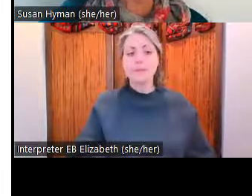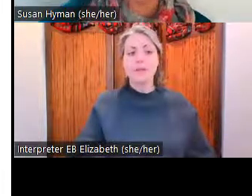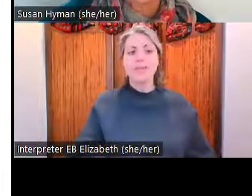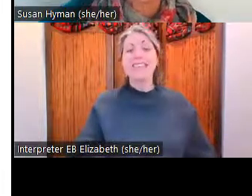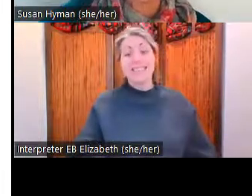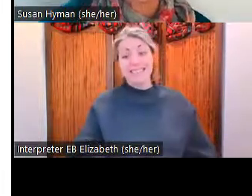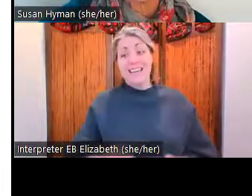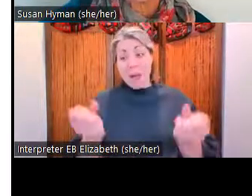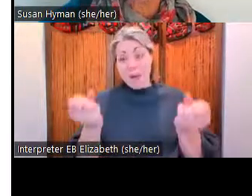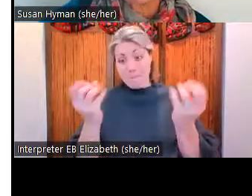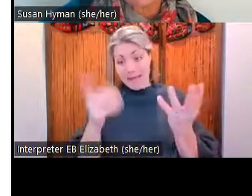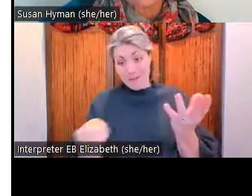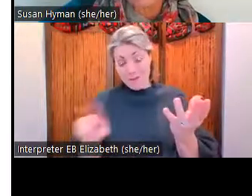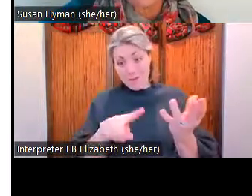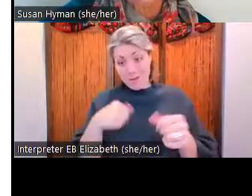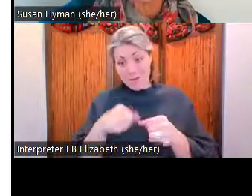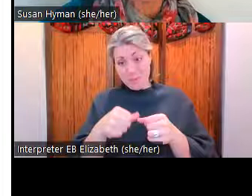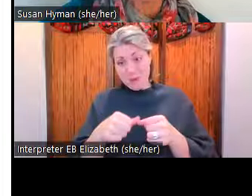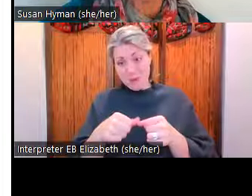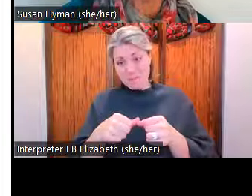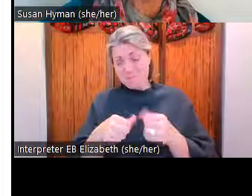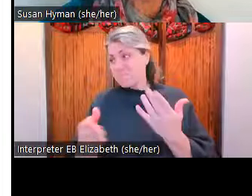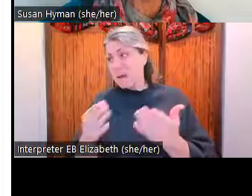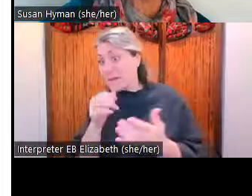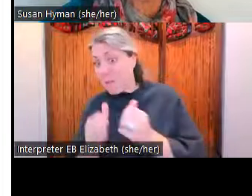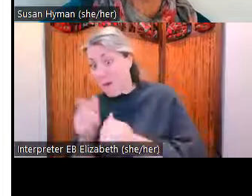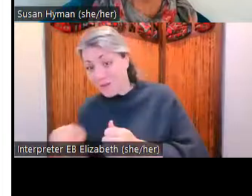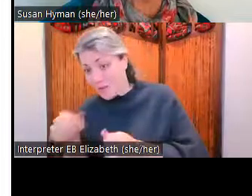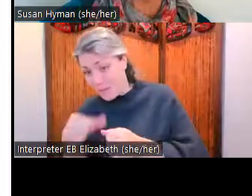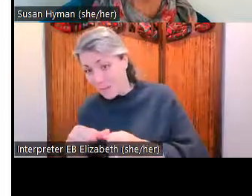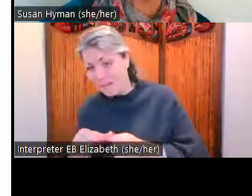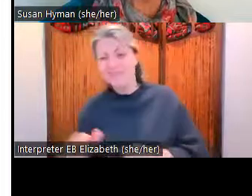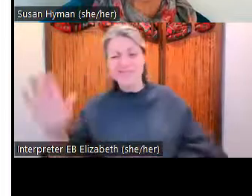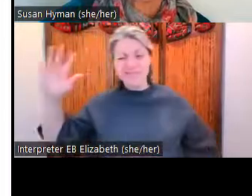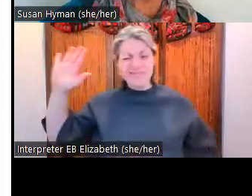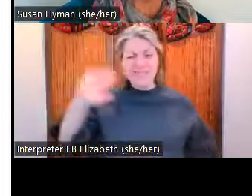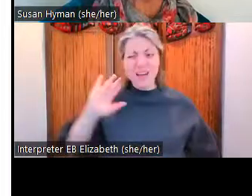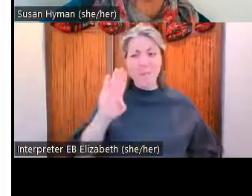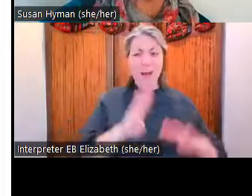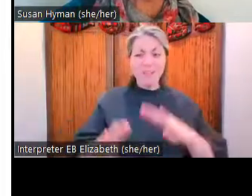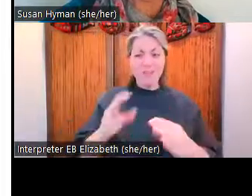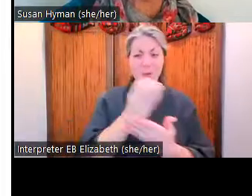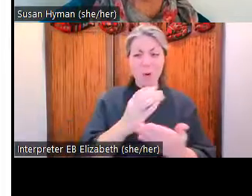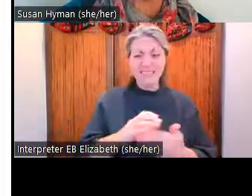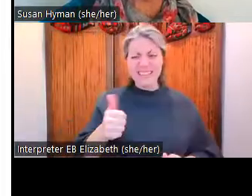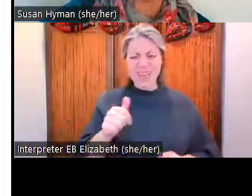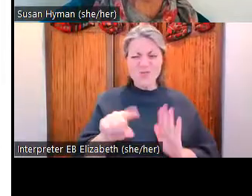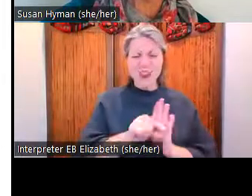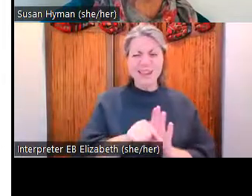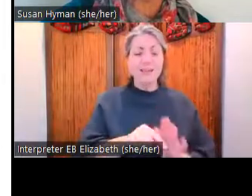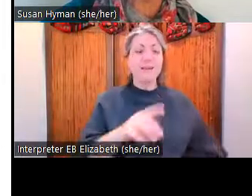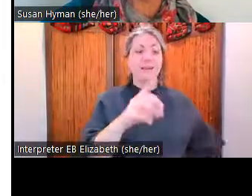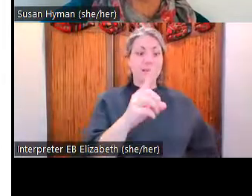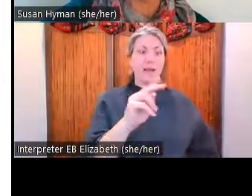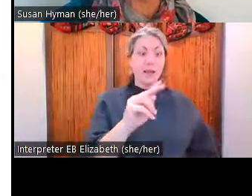many of you remember, and most of you don't, from your 10th grade biology, that DNA is the genetic material, the